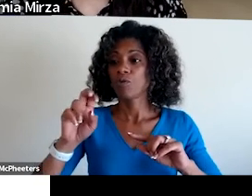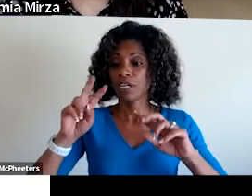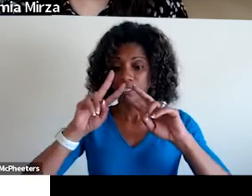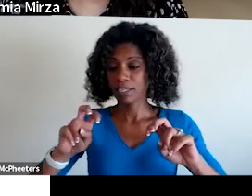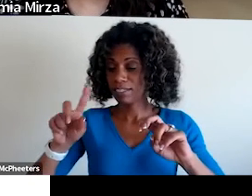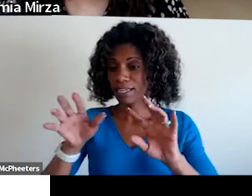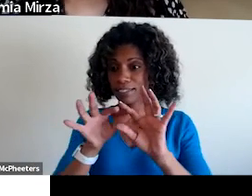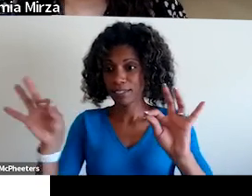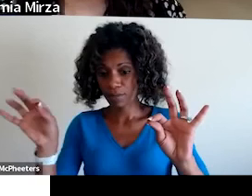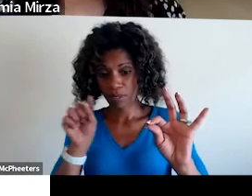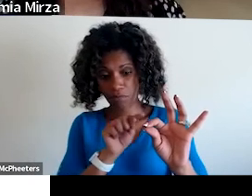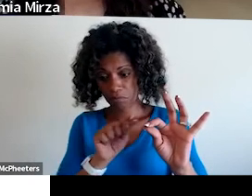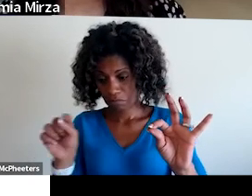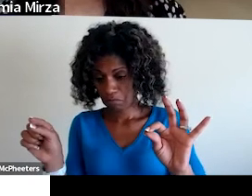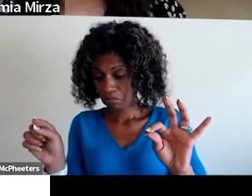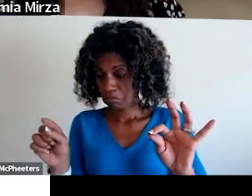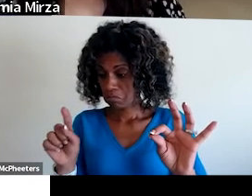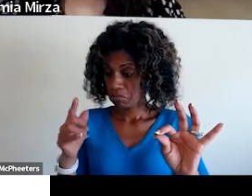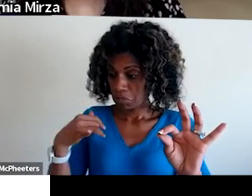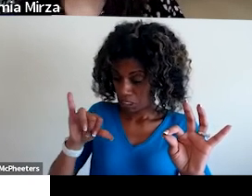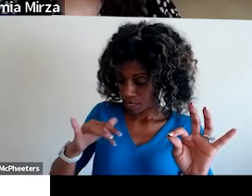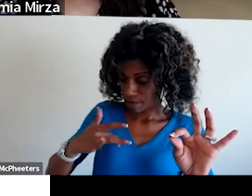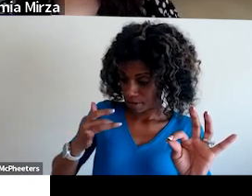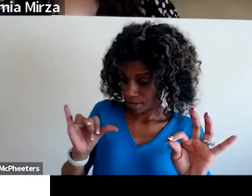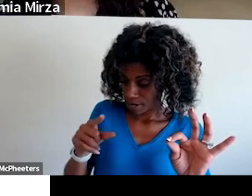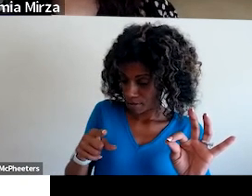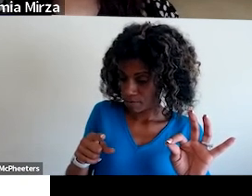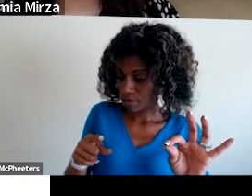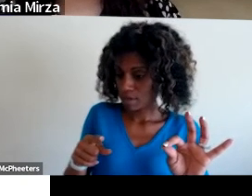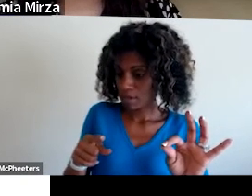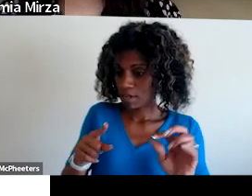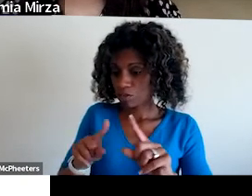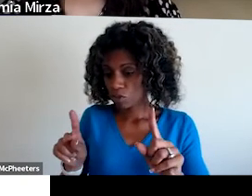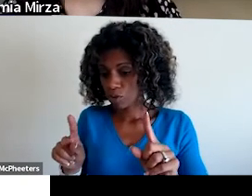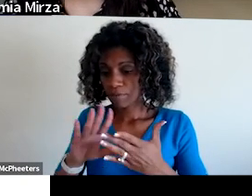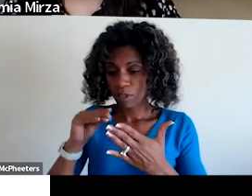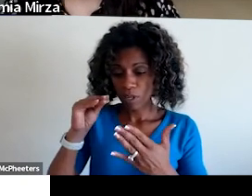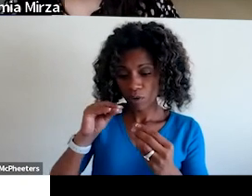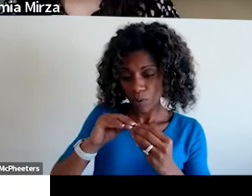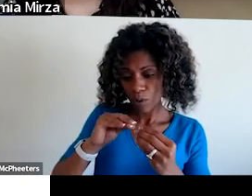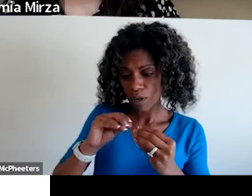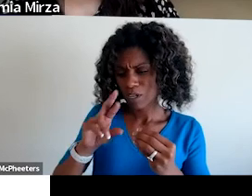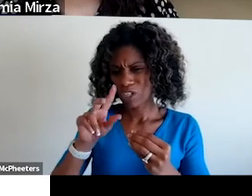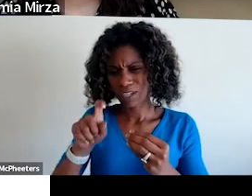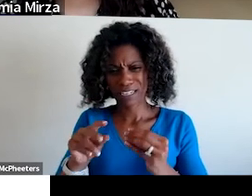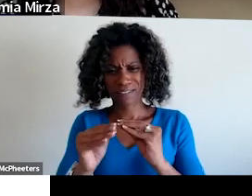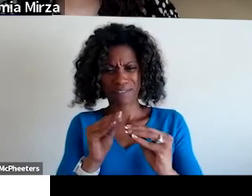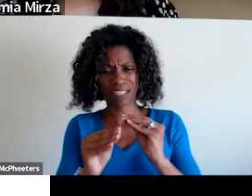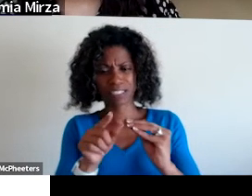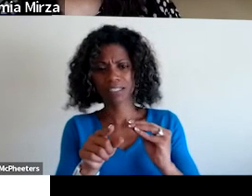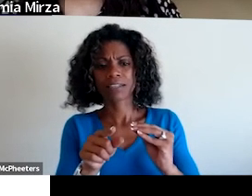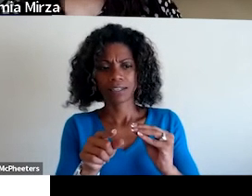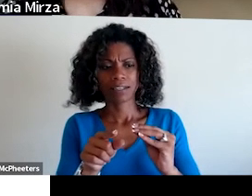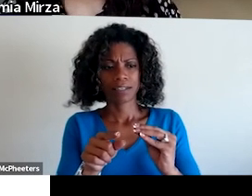this still how we view the issue as an organization? Perhaps you've learned more about the issues at hand. Perhaps you've learned more about